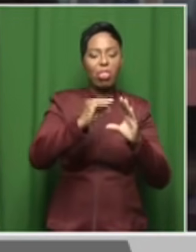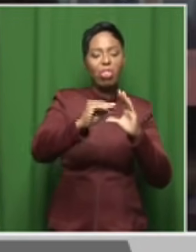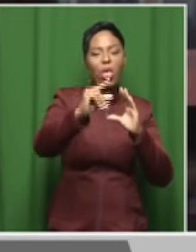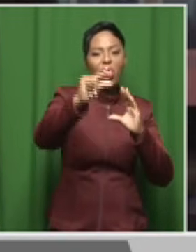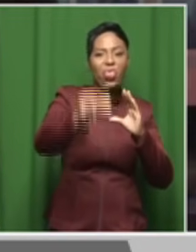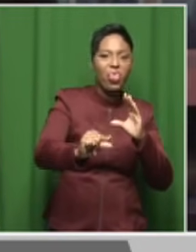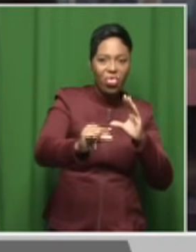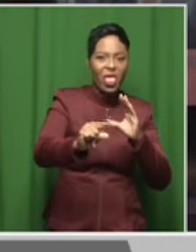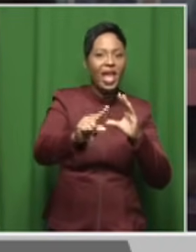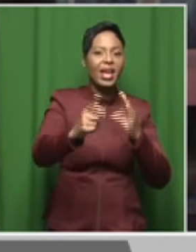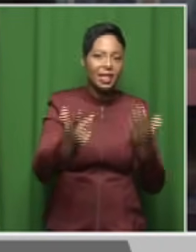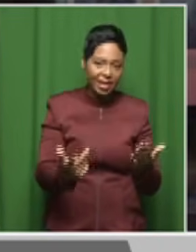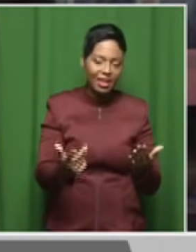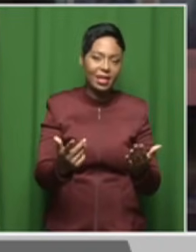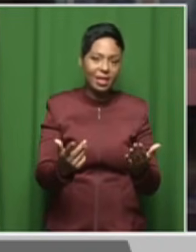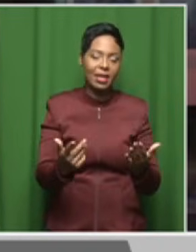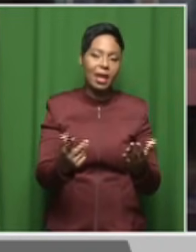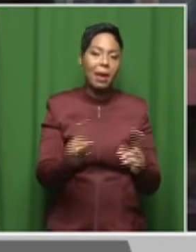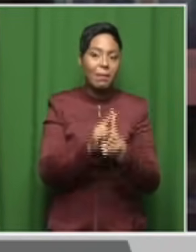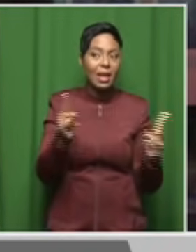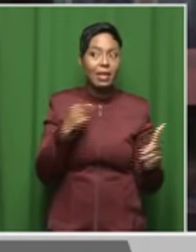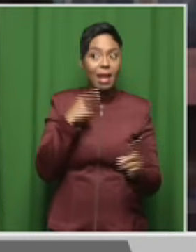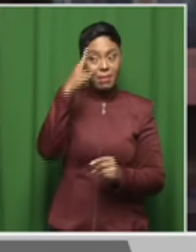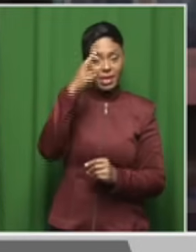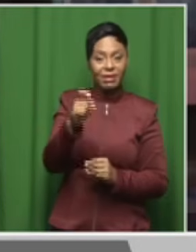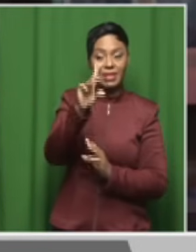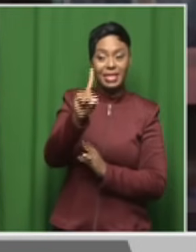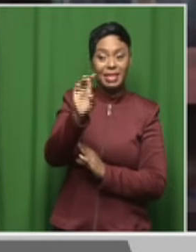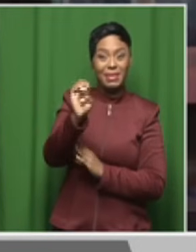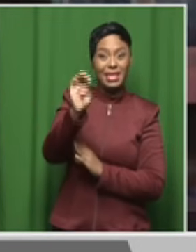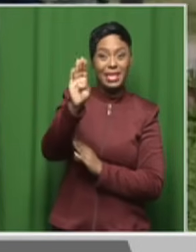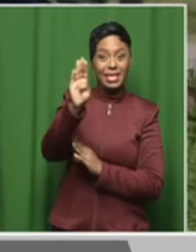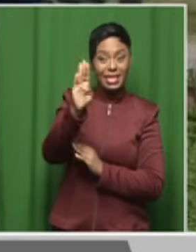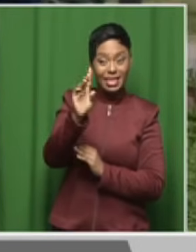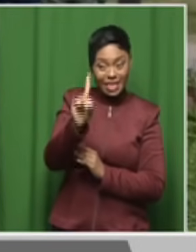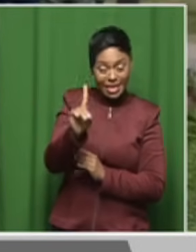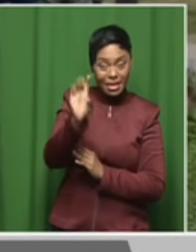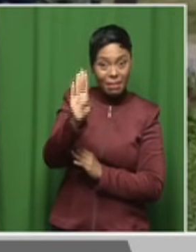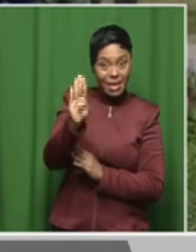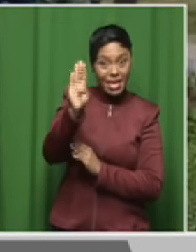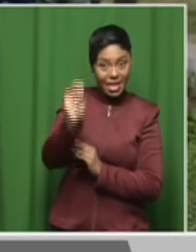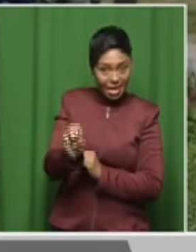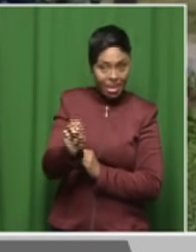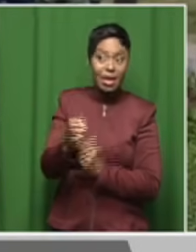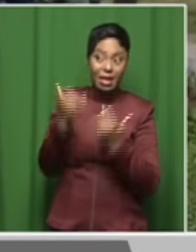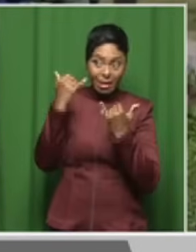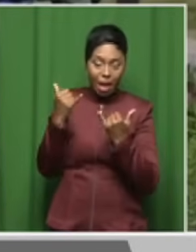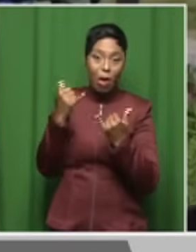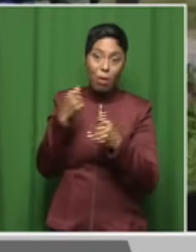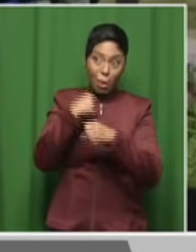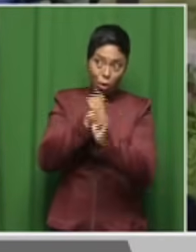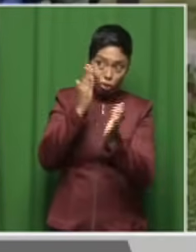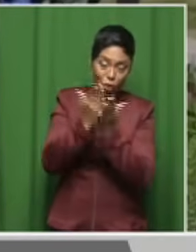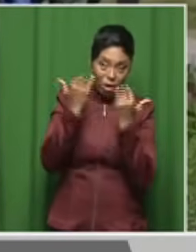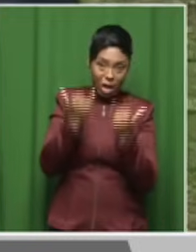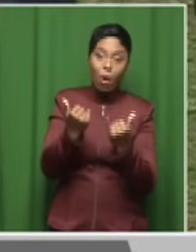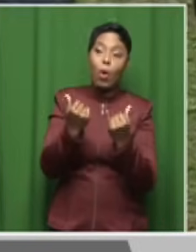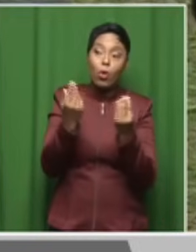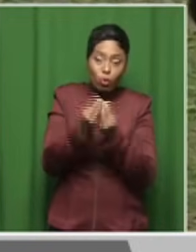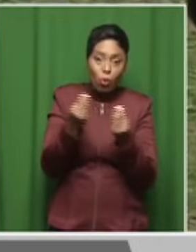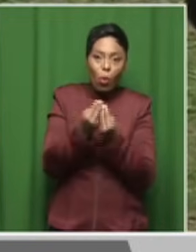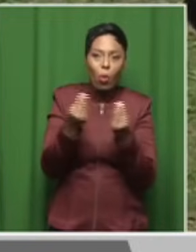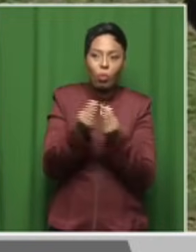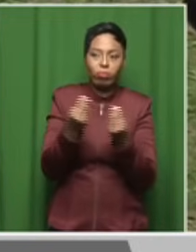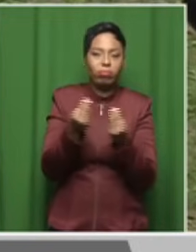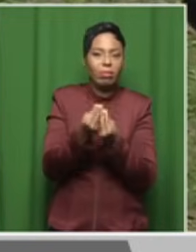refined, but I do believe that the DBE, the Department of Basic Education, is making huge inroads in the right direction for the first time in